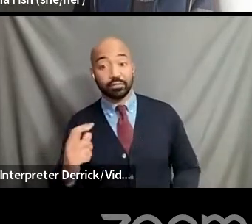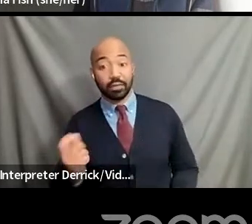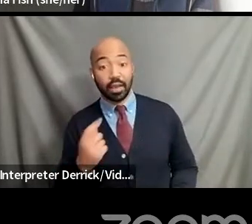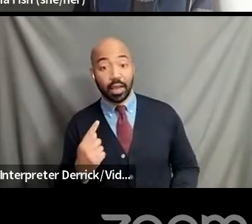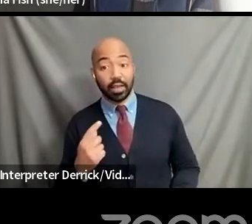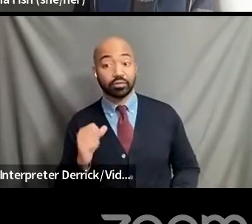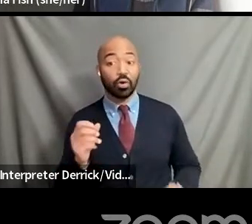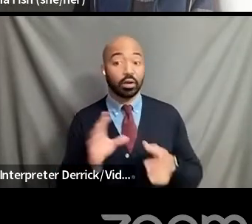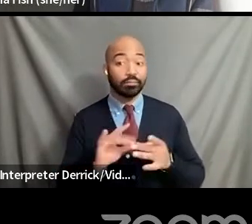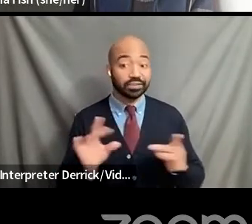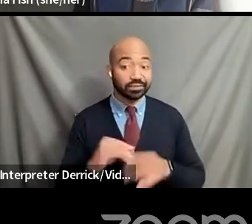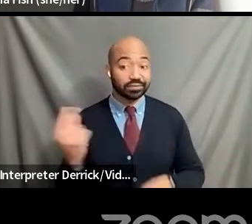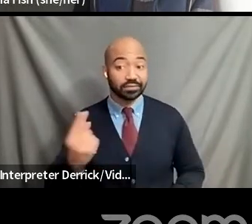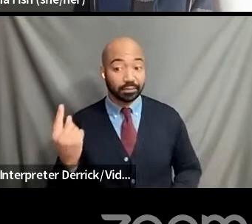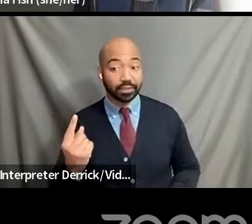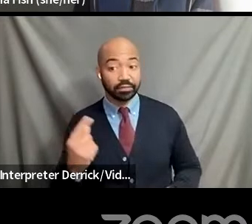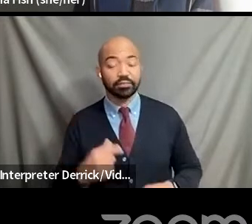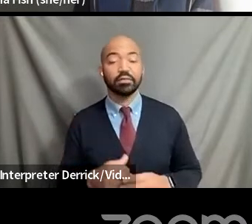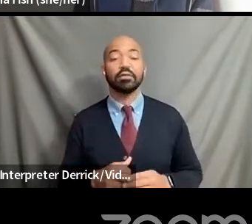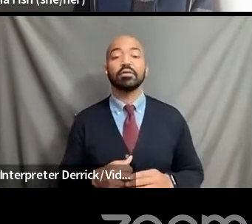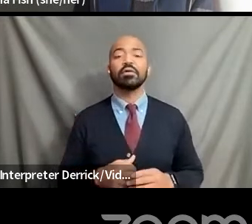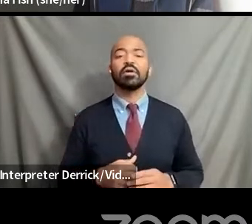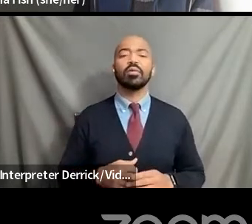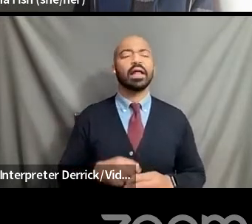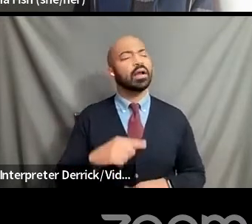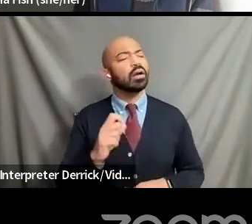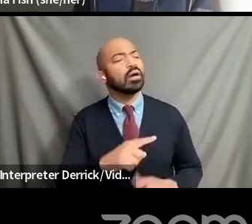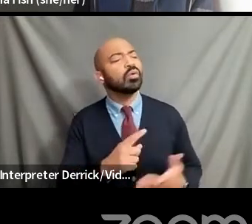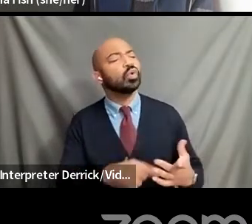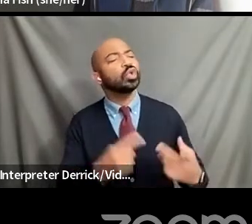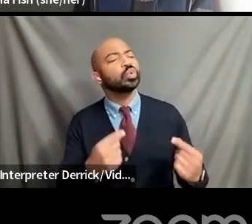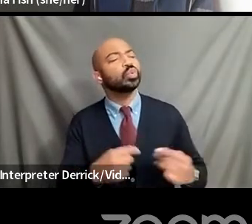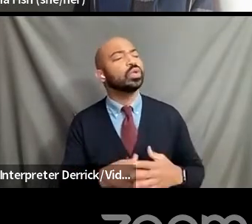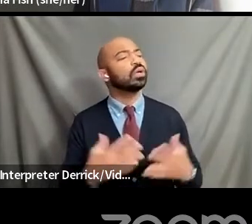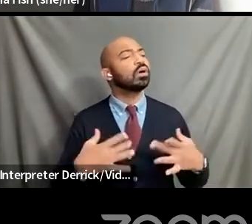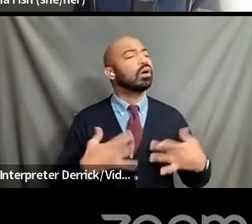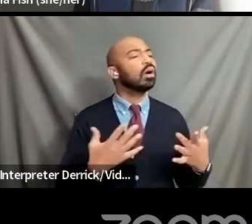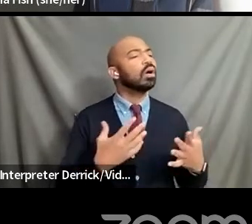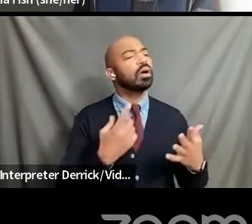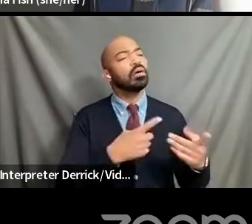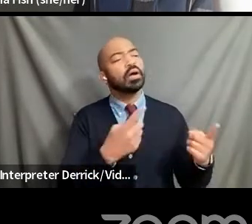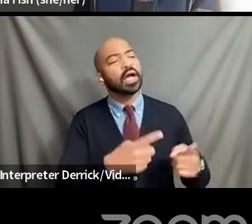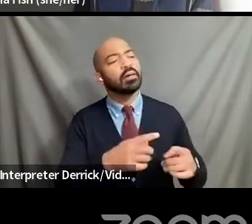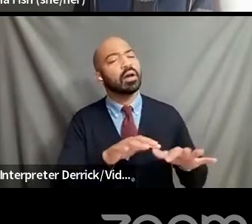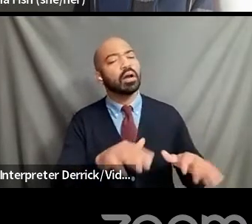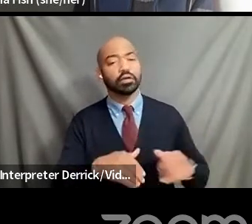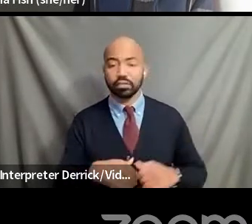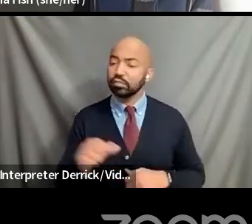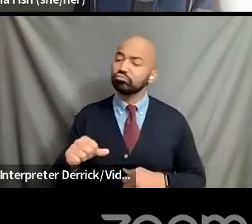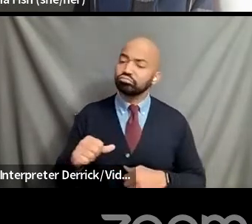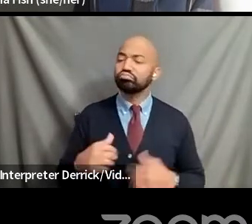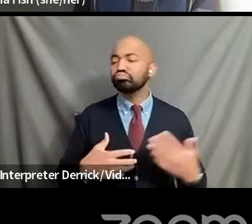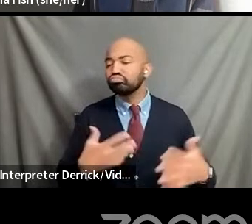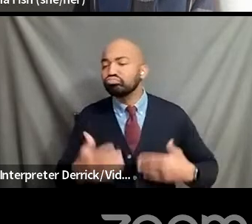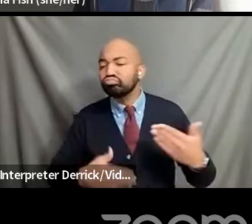somebody mentions like, hey, what do you do? Or, what's going on? How's it going? I was like, oh yeah, it's out and